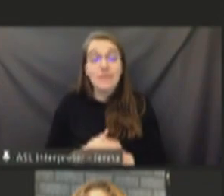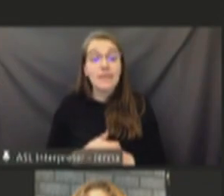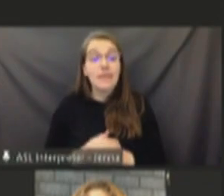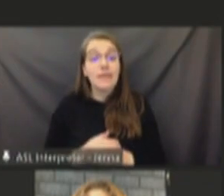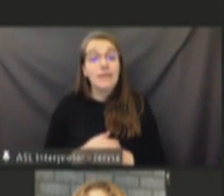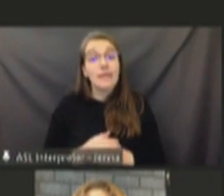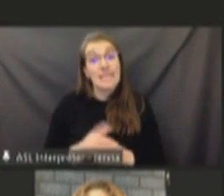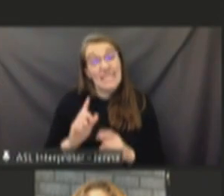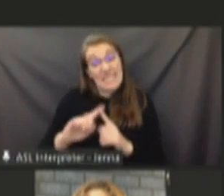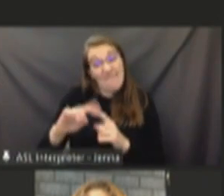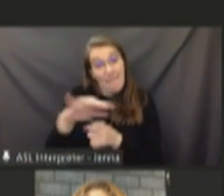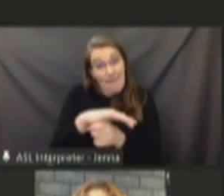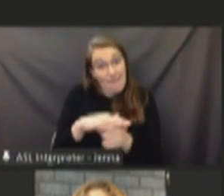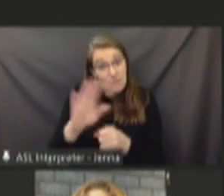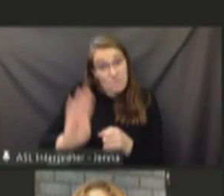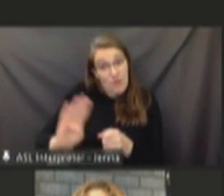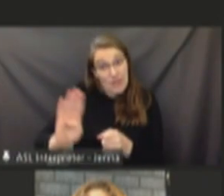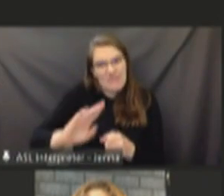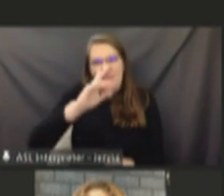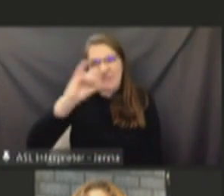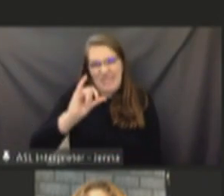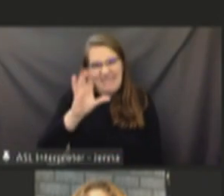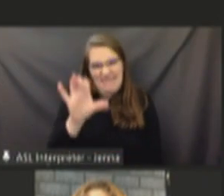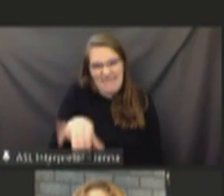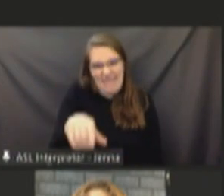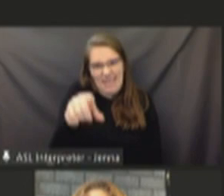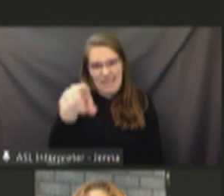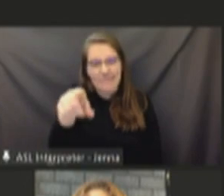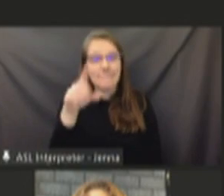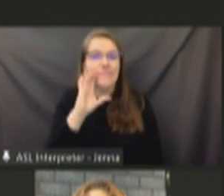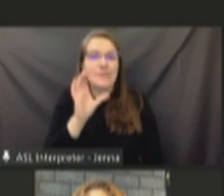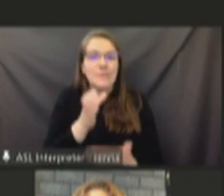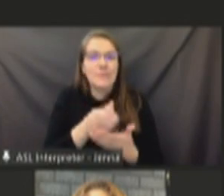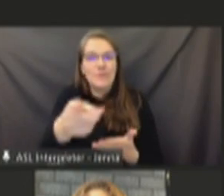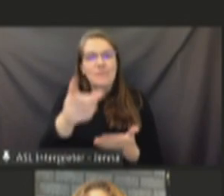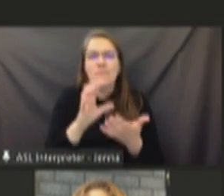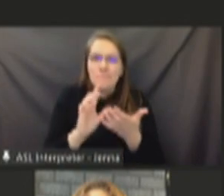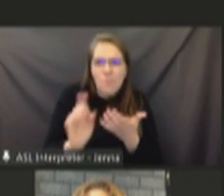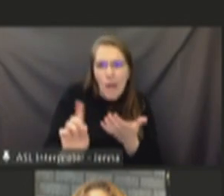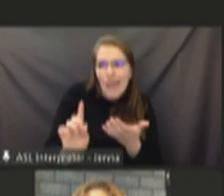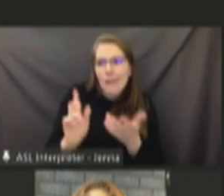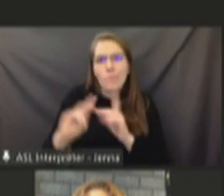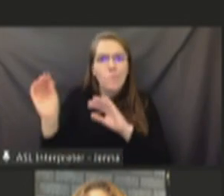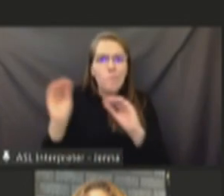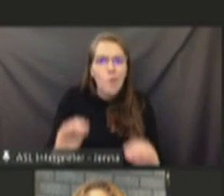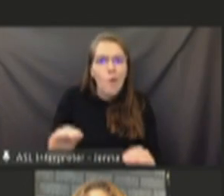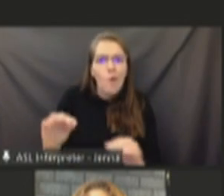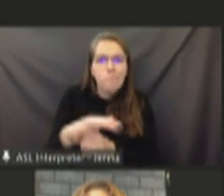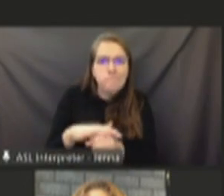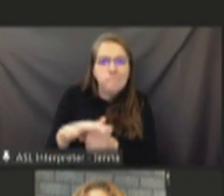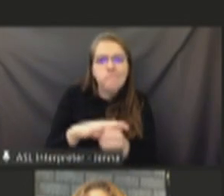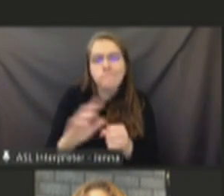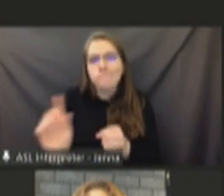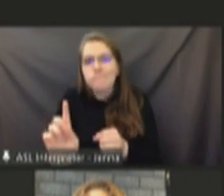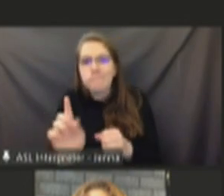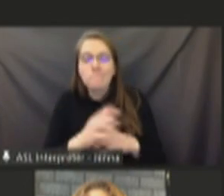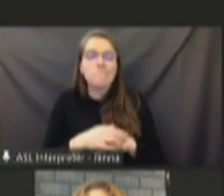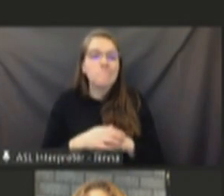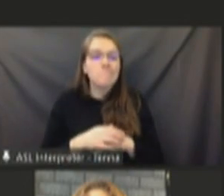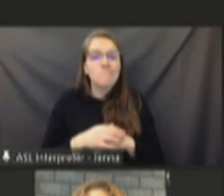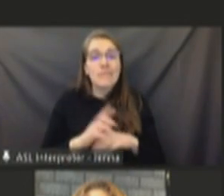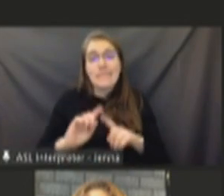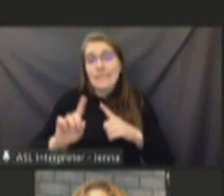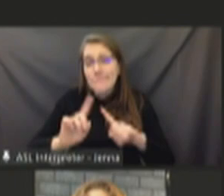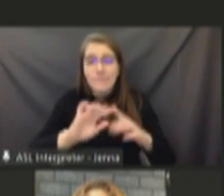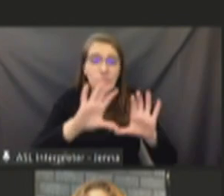different neighborhoods in Boston, this is how these immigrant communities are spread out from different groups to different